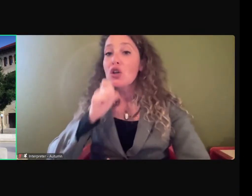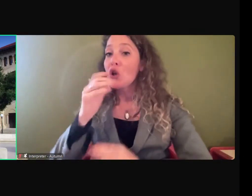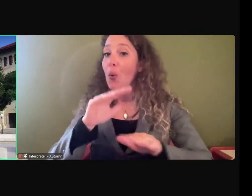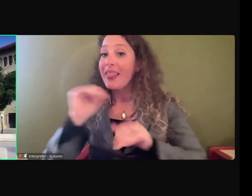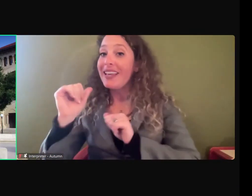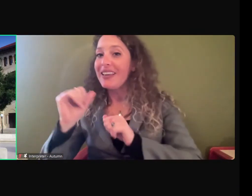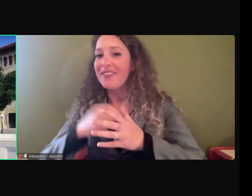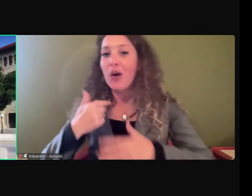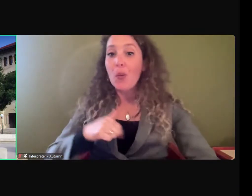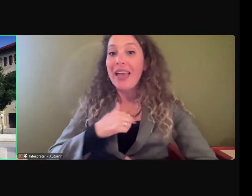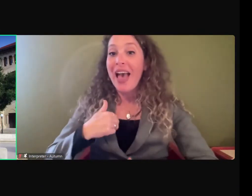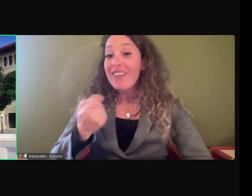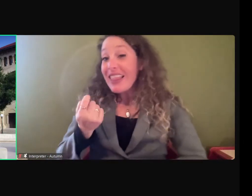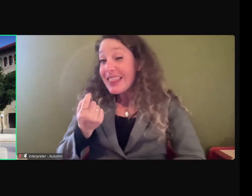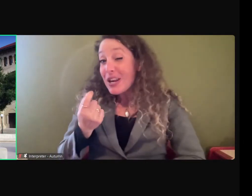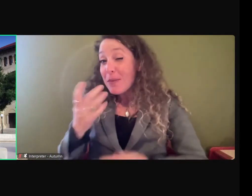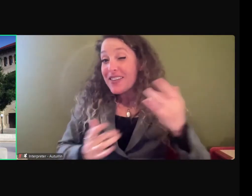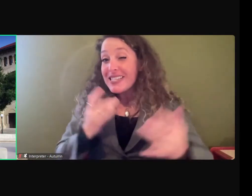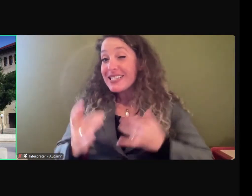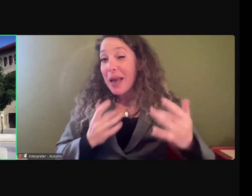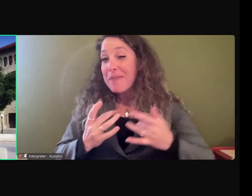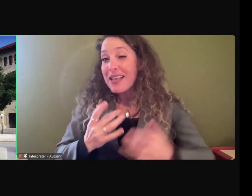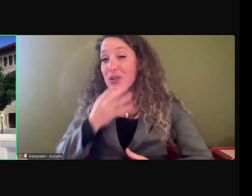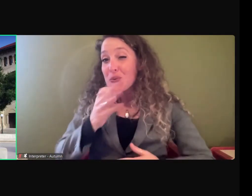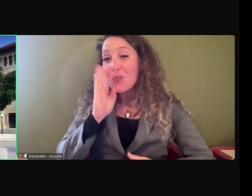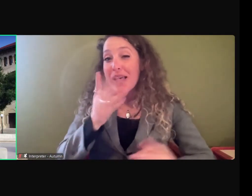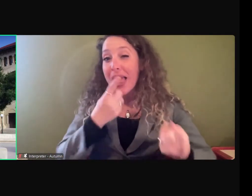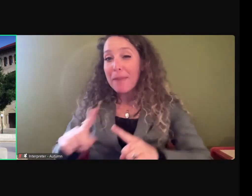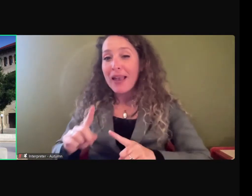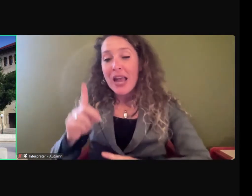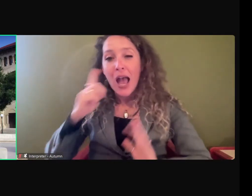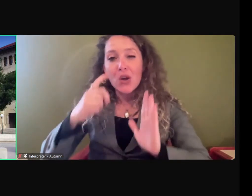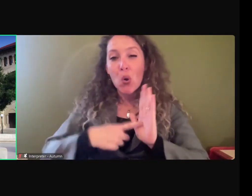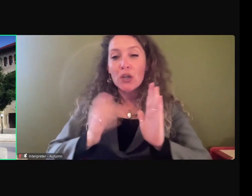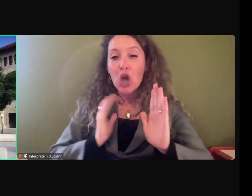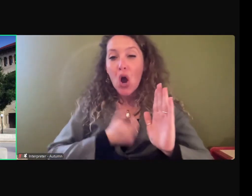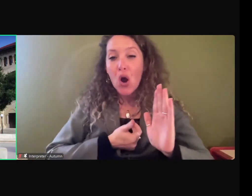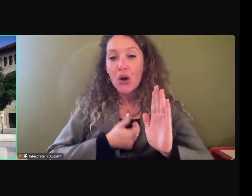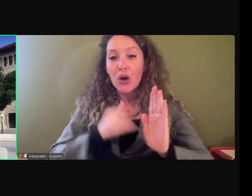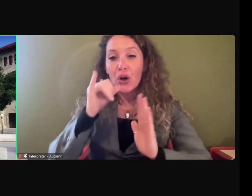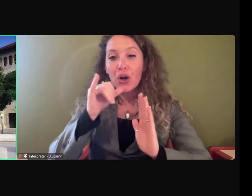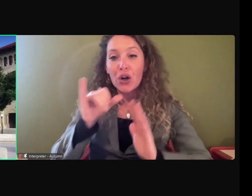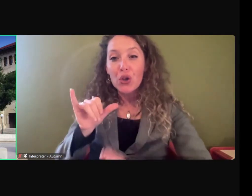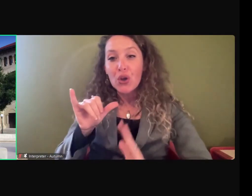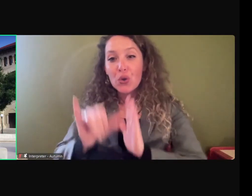more excitement to come. I notice our YouTube numbers um,